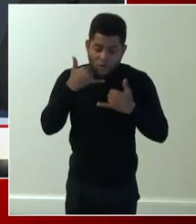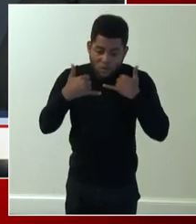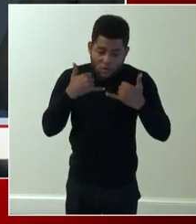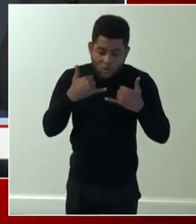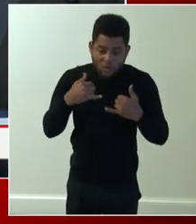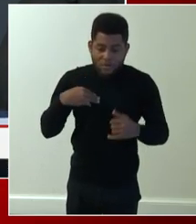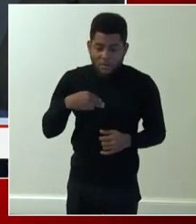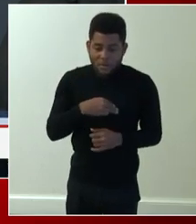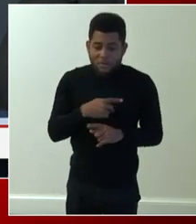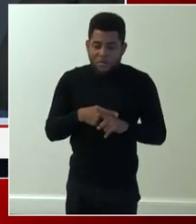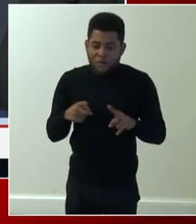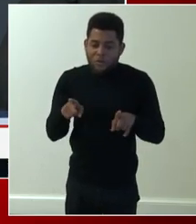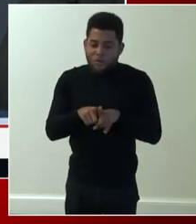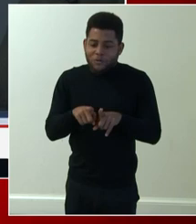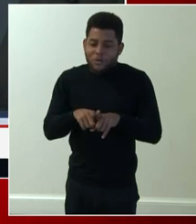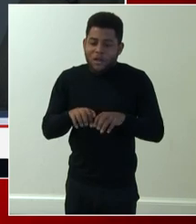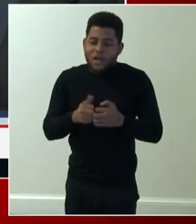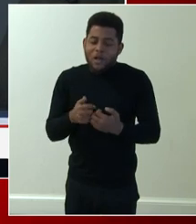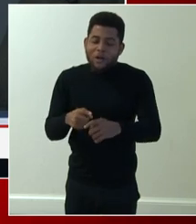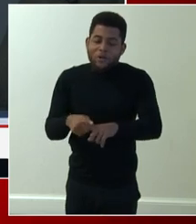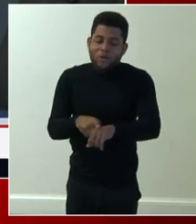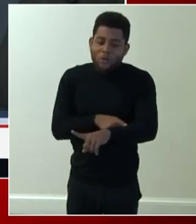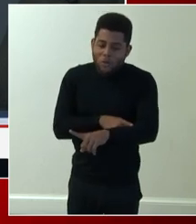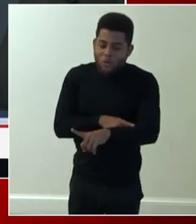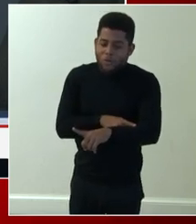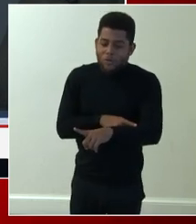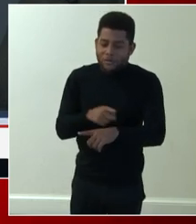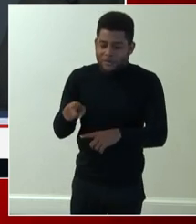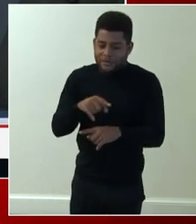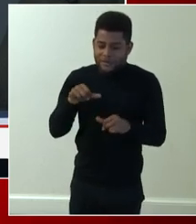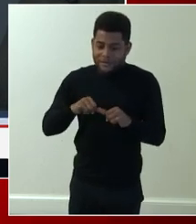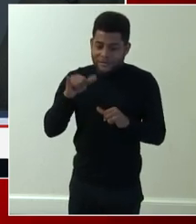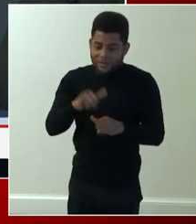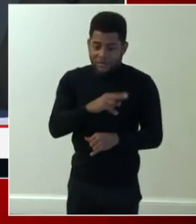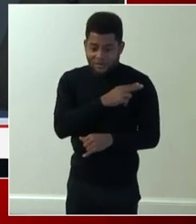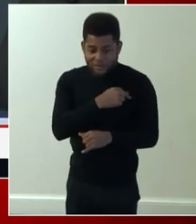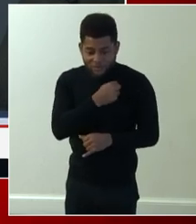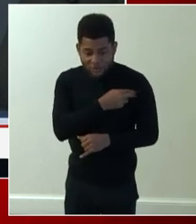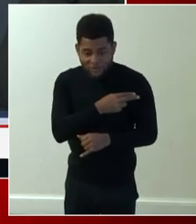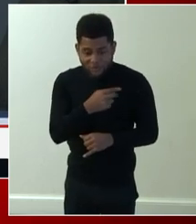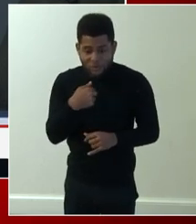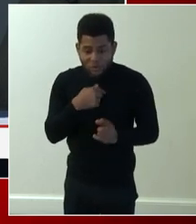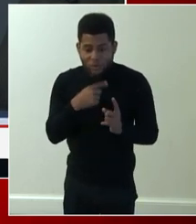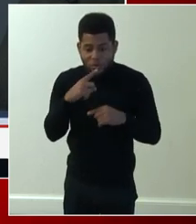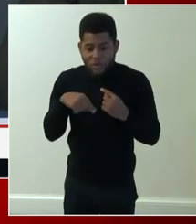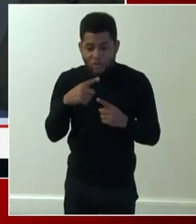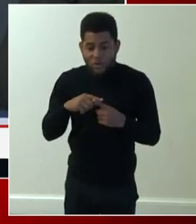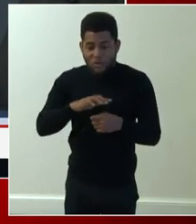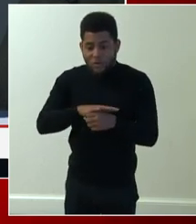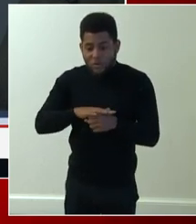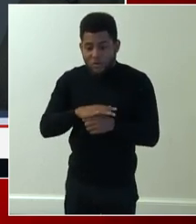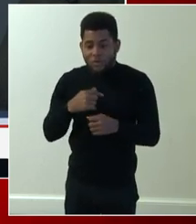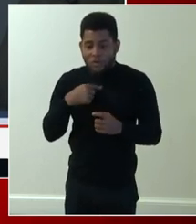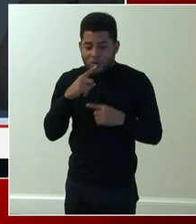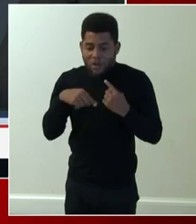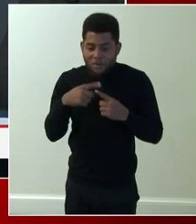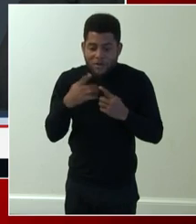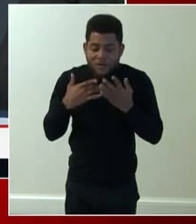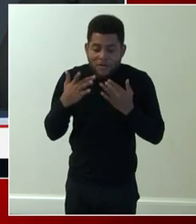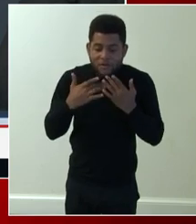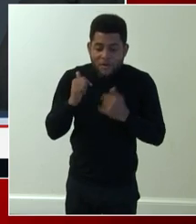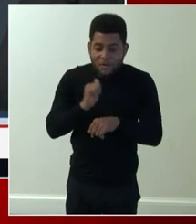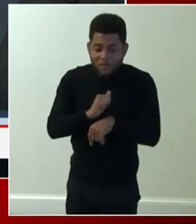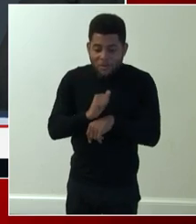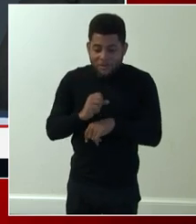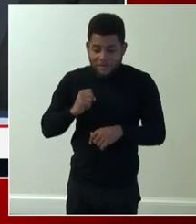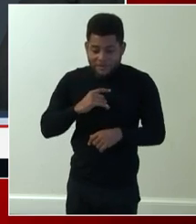but also how long their ambulances are at hospitals. And we talk globally about the shortage of labor and staffing that we